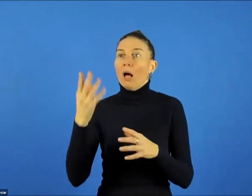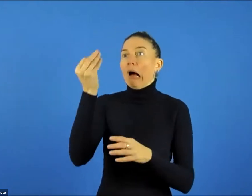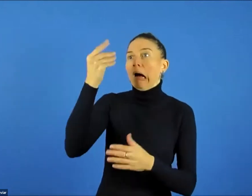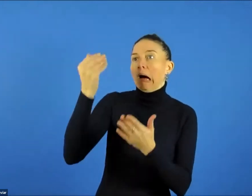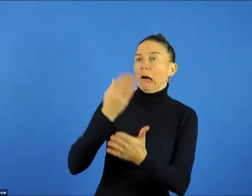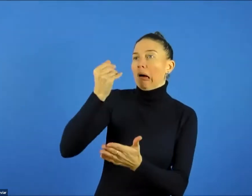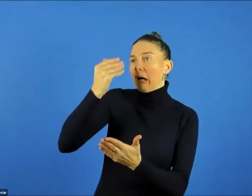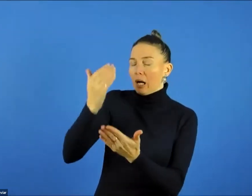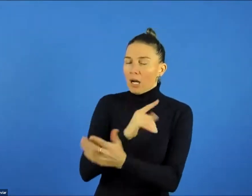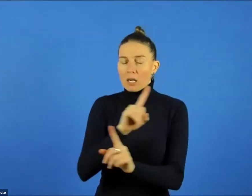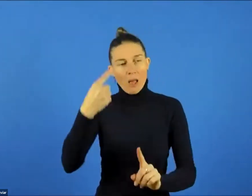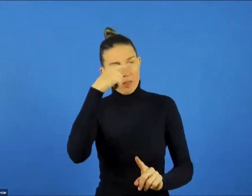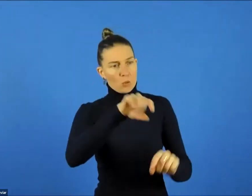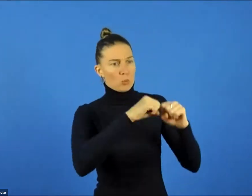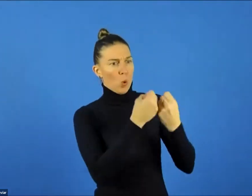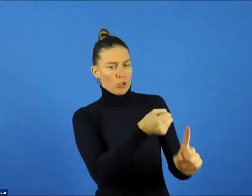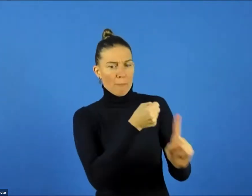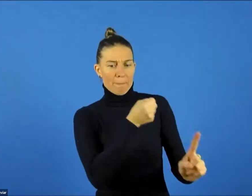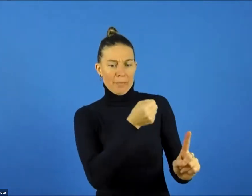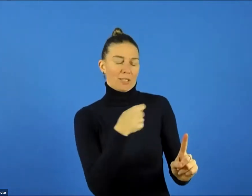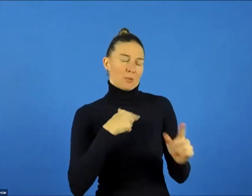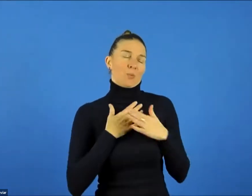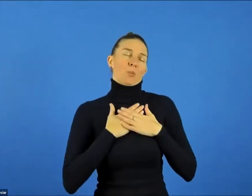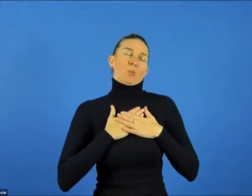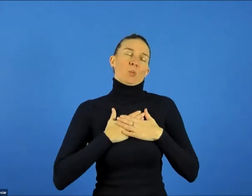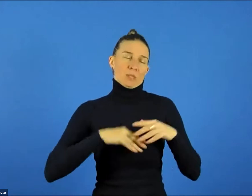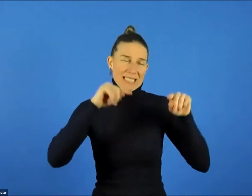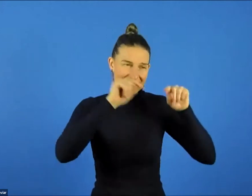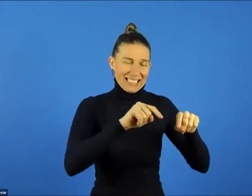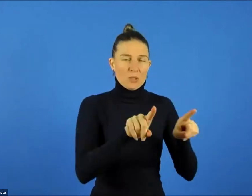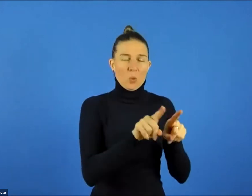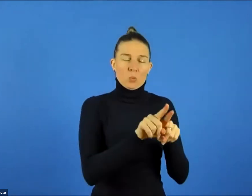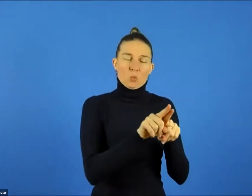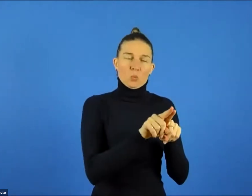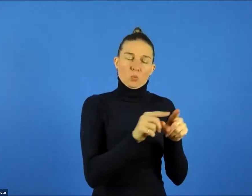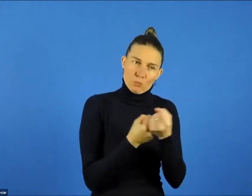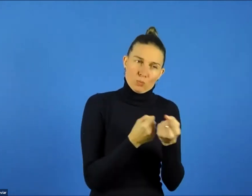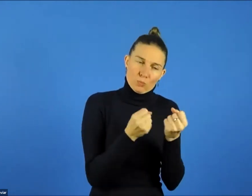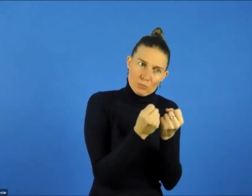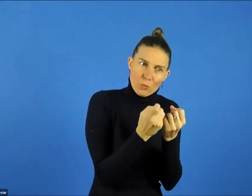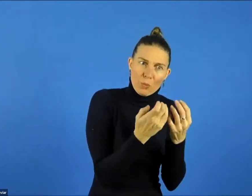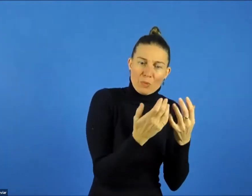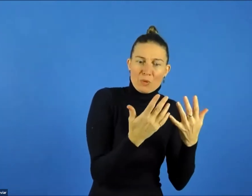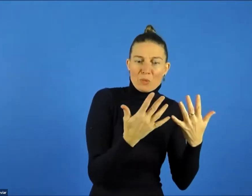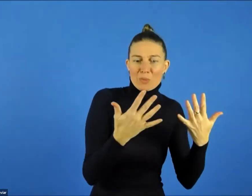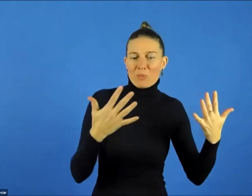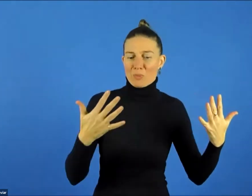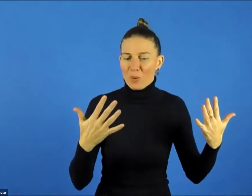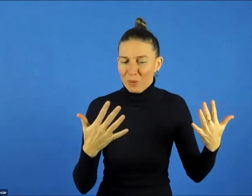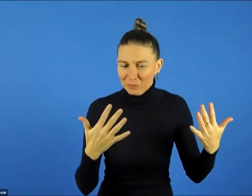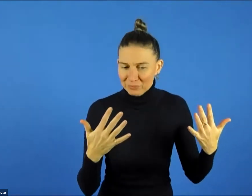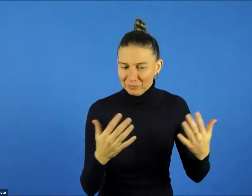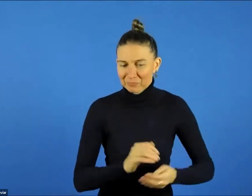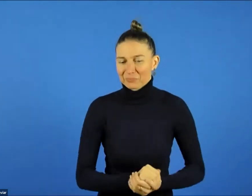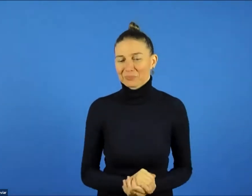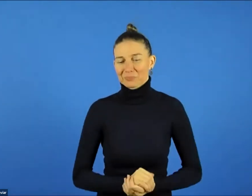challenges around the regulatory. So that is my wish, that we find more and more people that support the good causes behind our